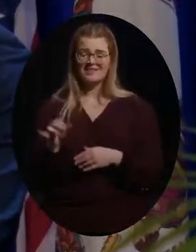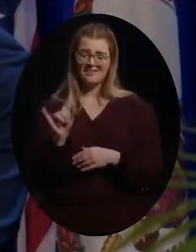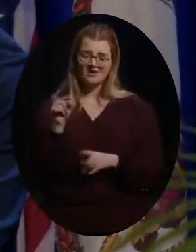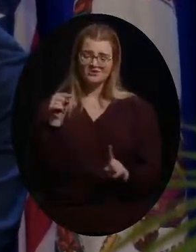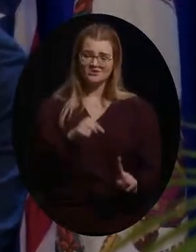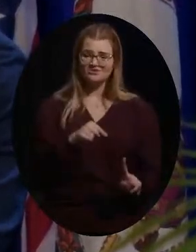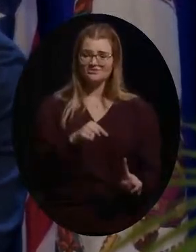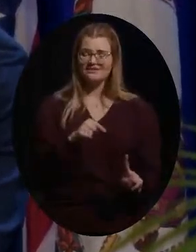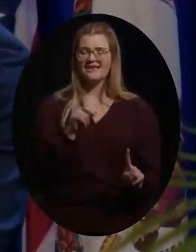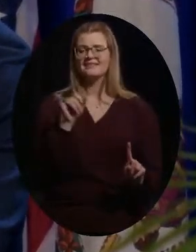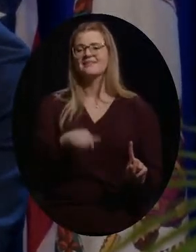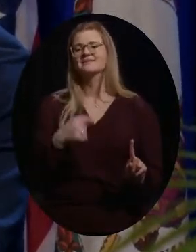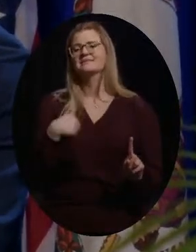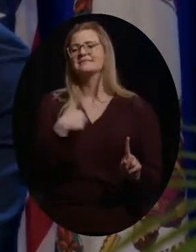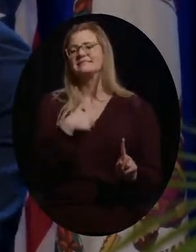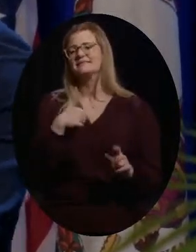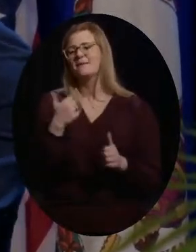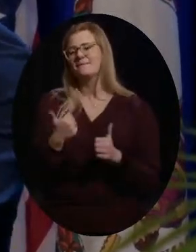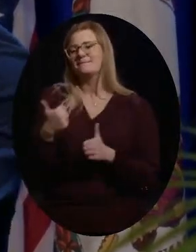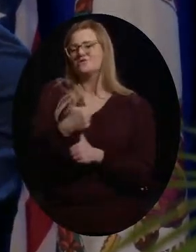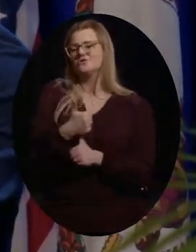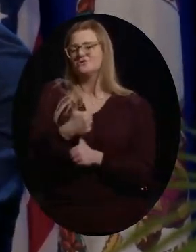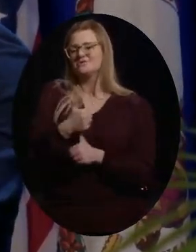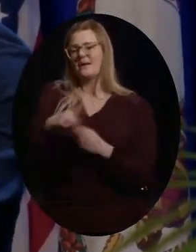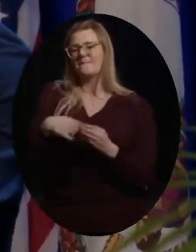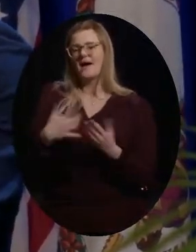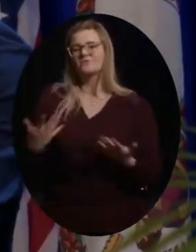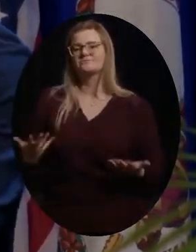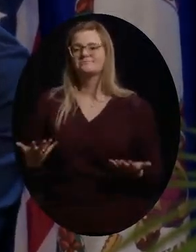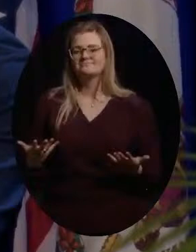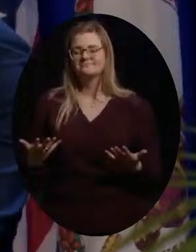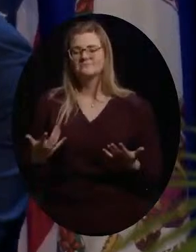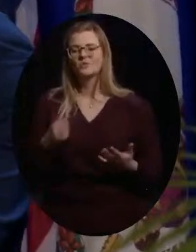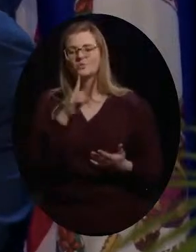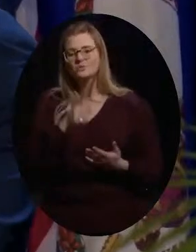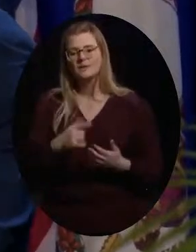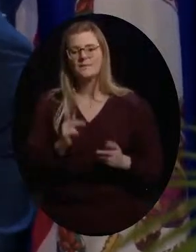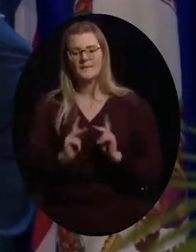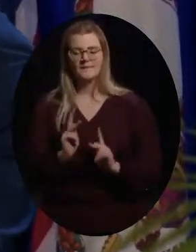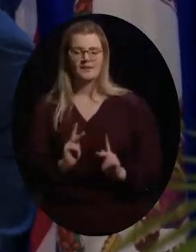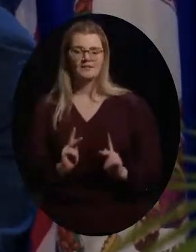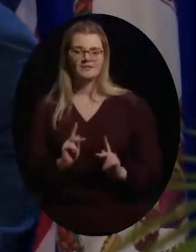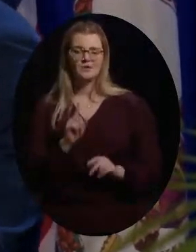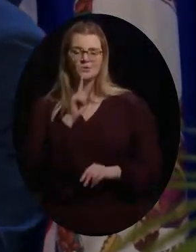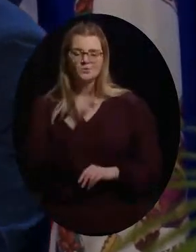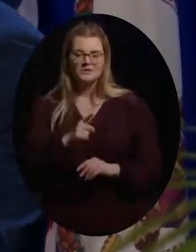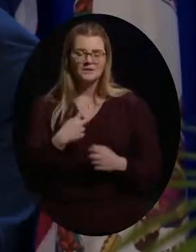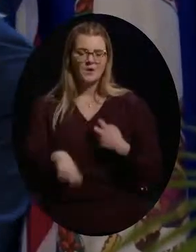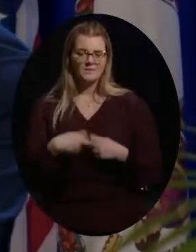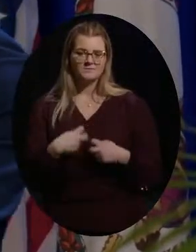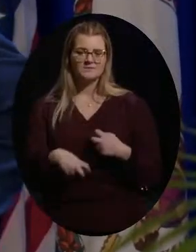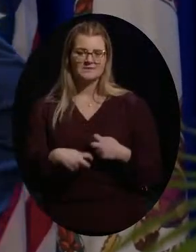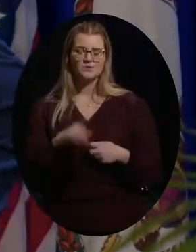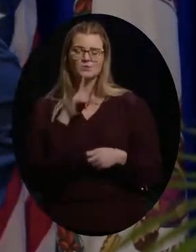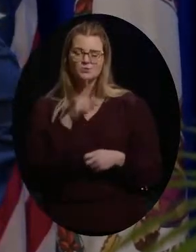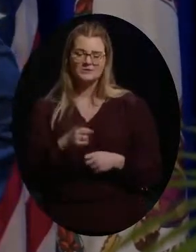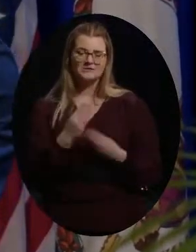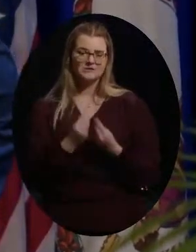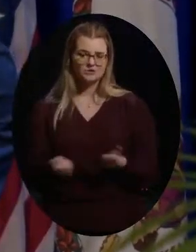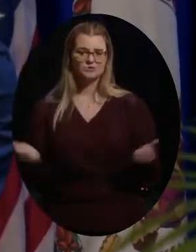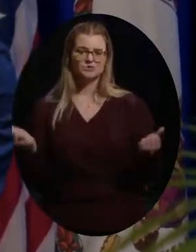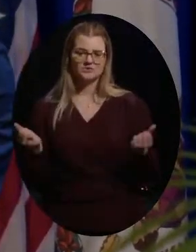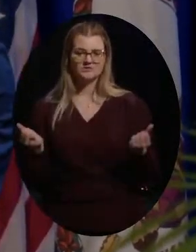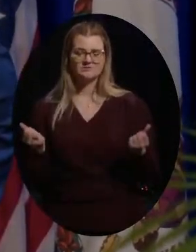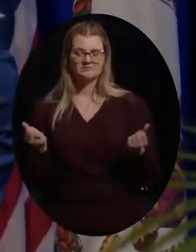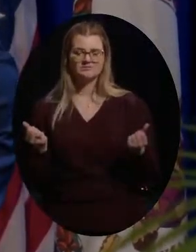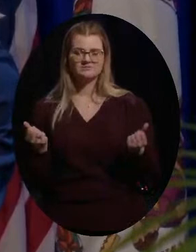what this administration is all about. Real people, real problems, and real solutions,